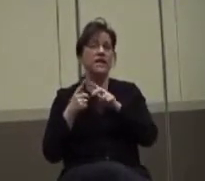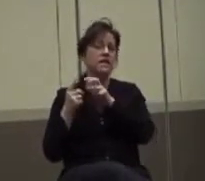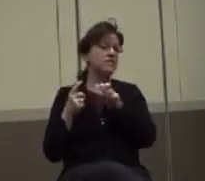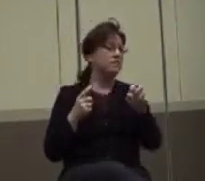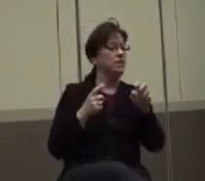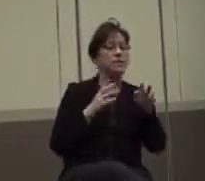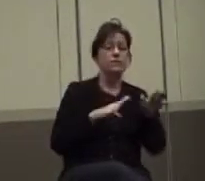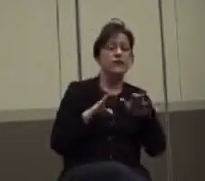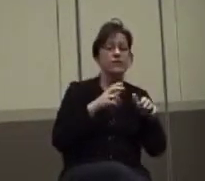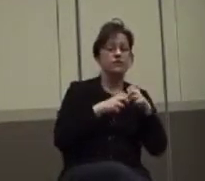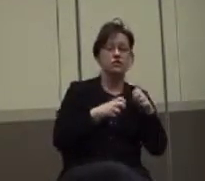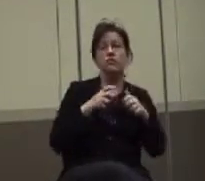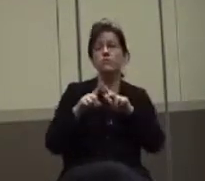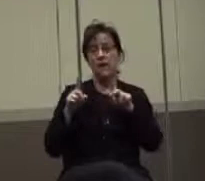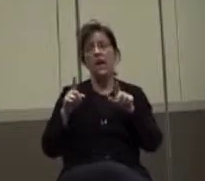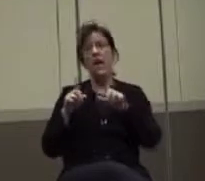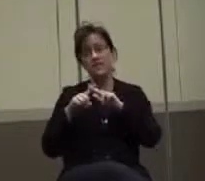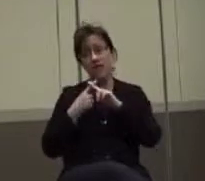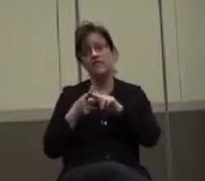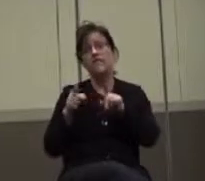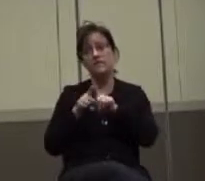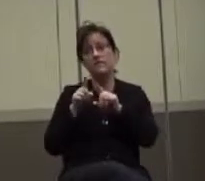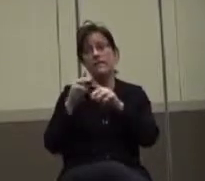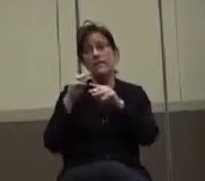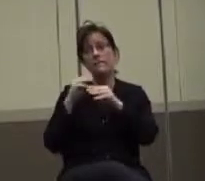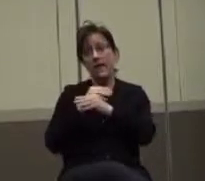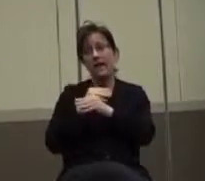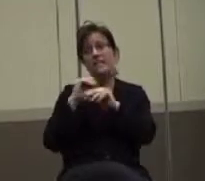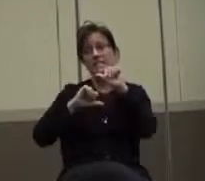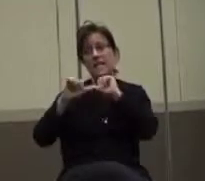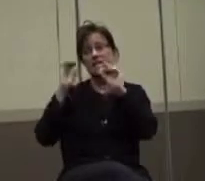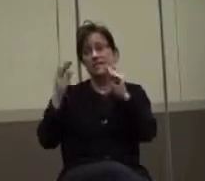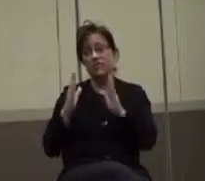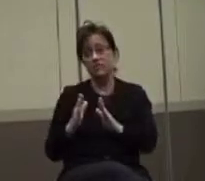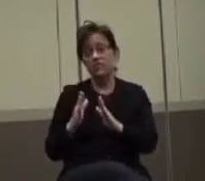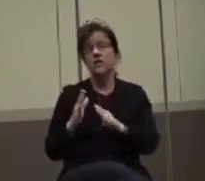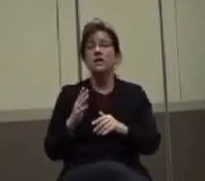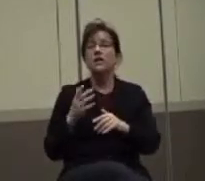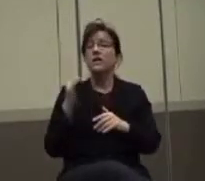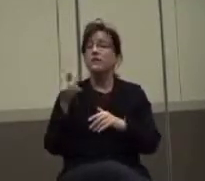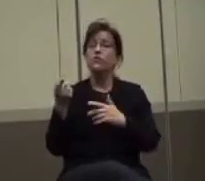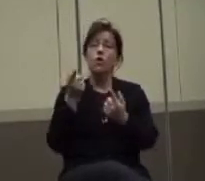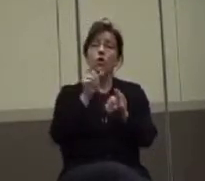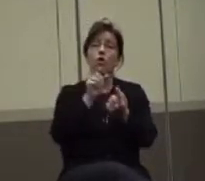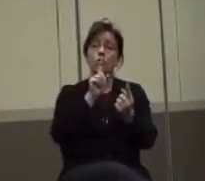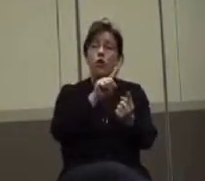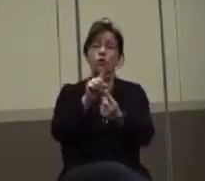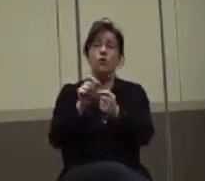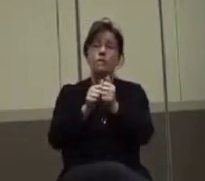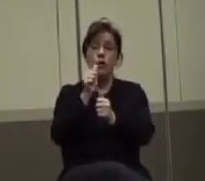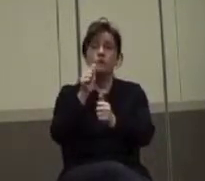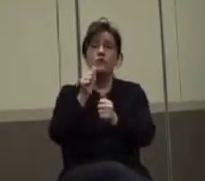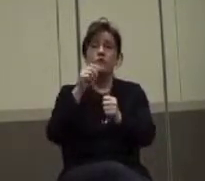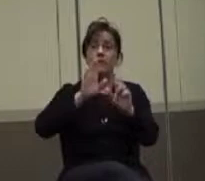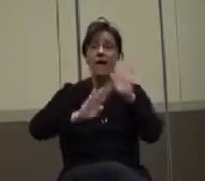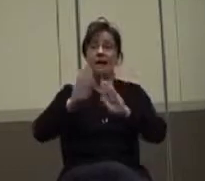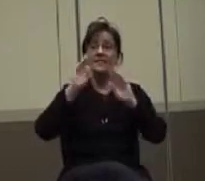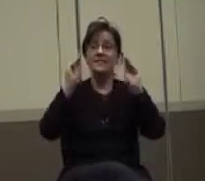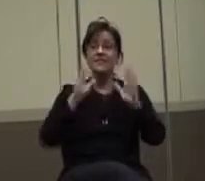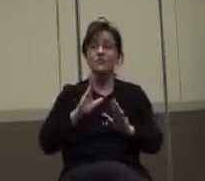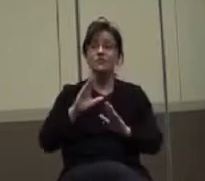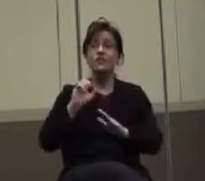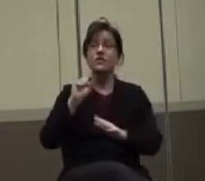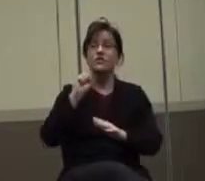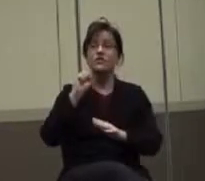math and science. Now, if you go to most of your biology teachers, sophomore year biology teachers, do you think they know